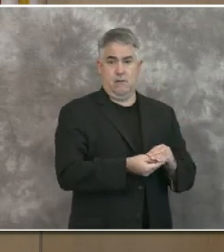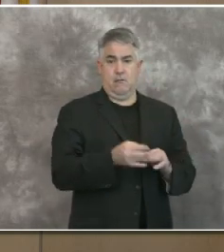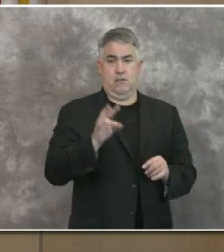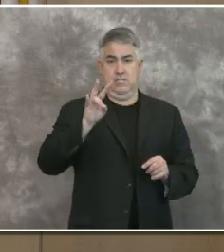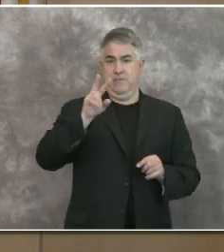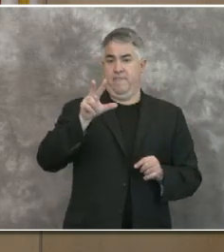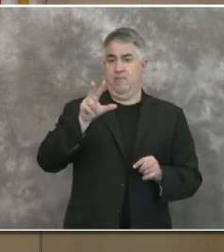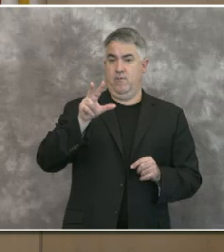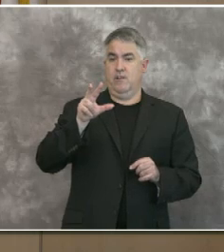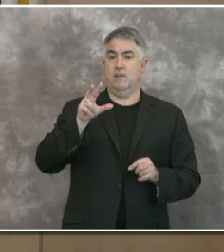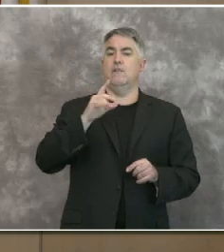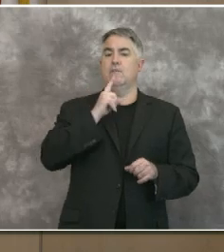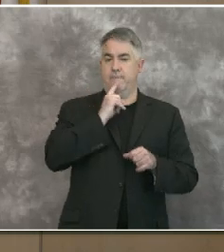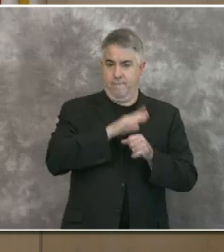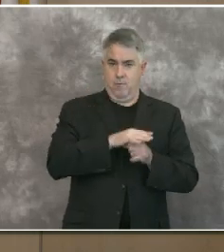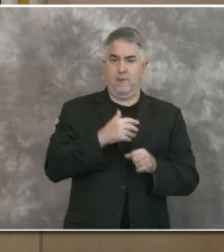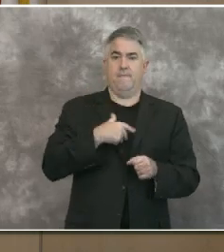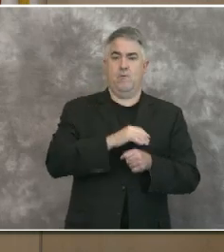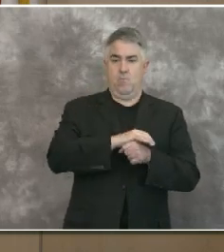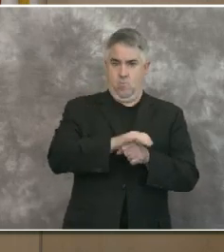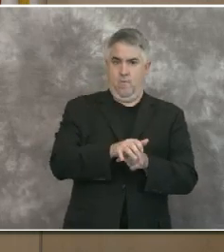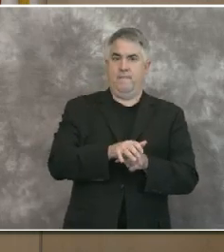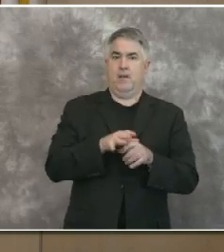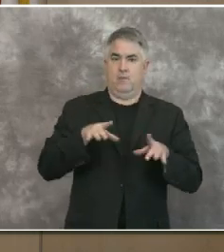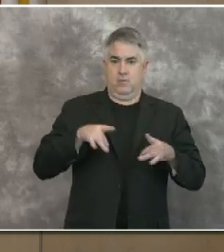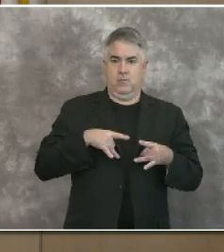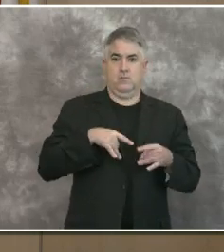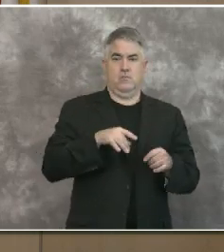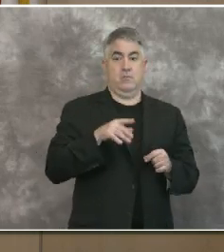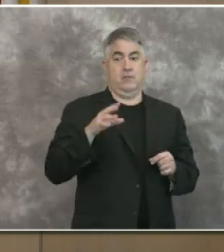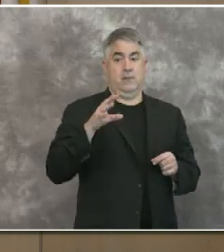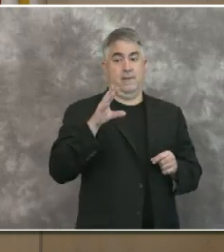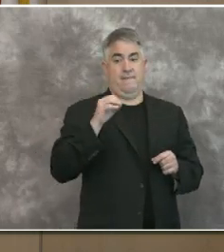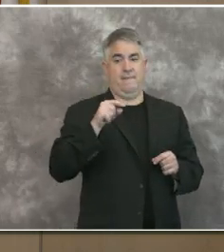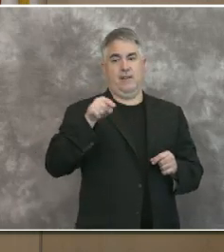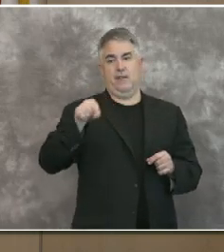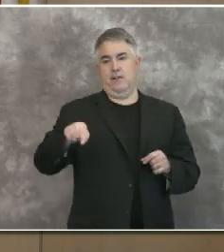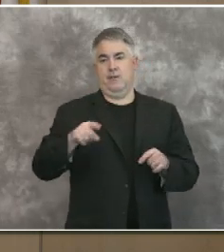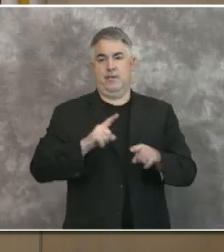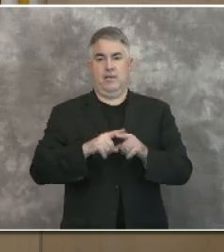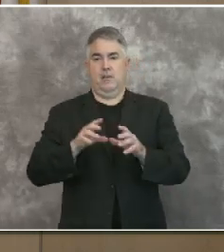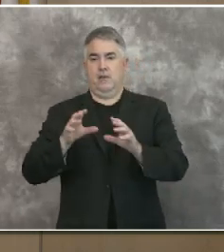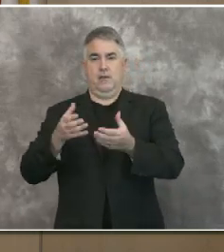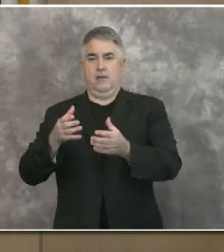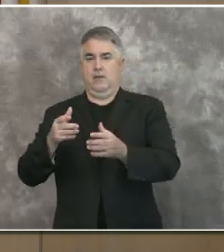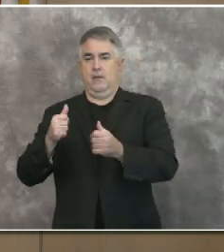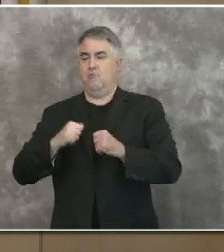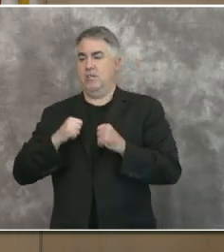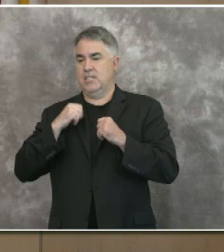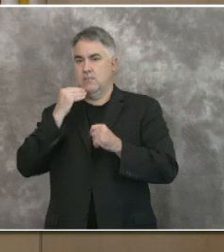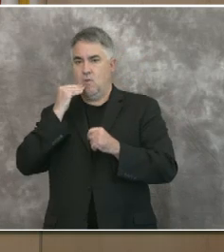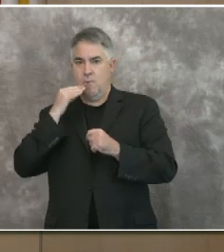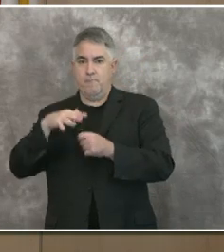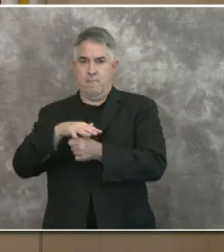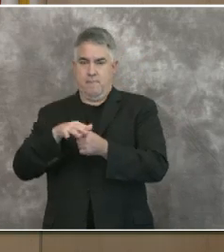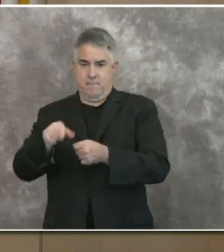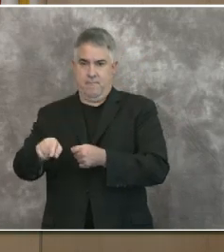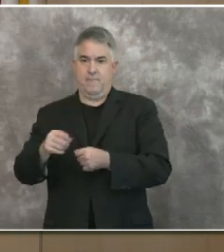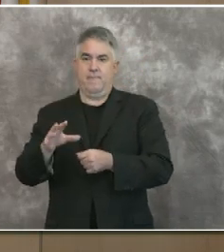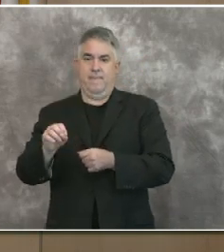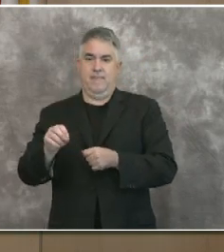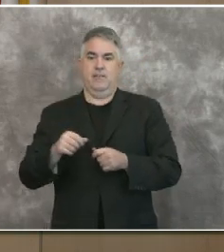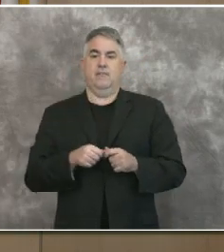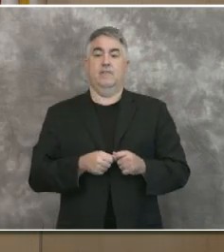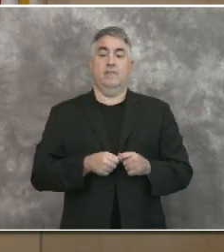active outbreaks. Of these active outbreaks, 50 are in congregate facilities, and we have 1 new outbreak reported